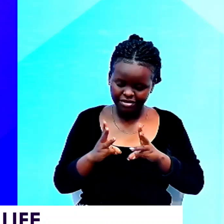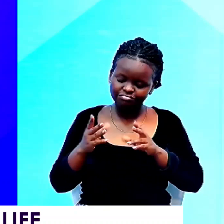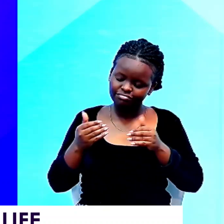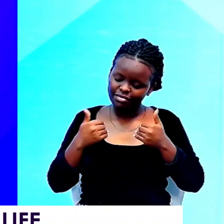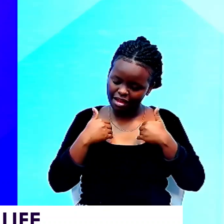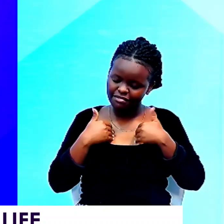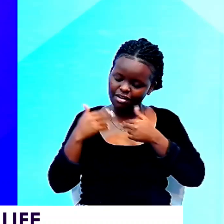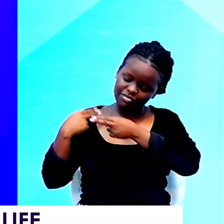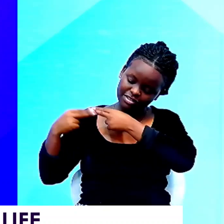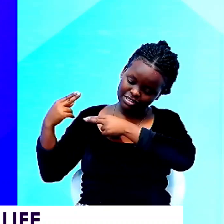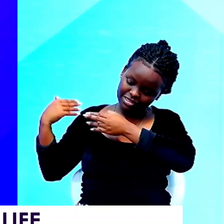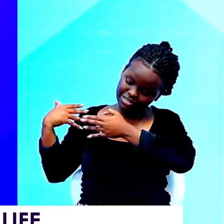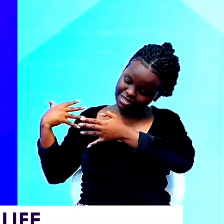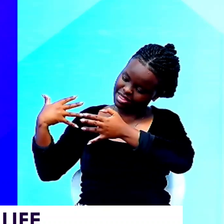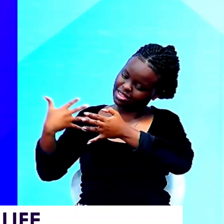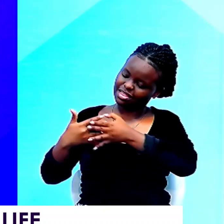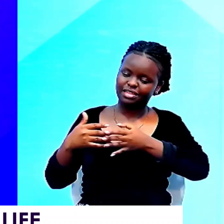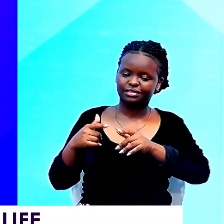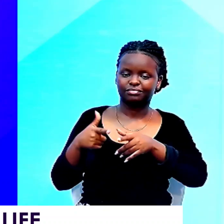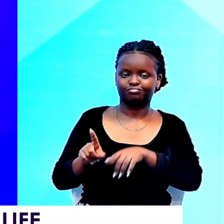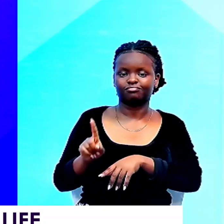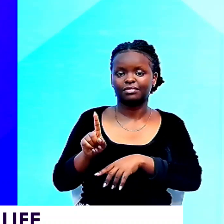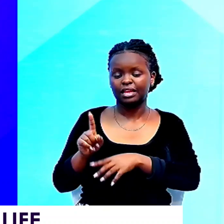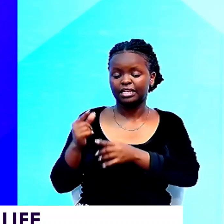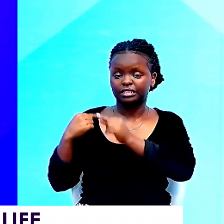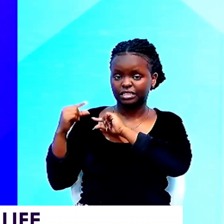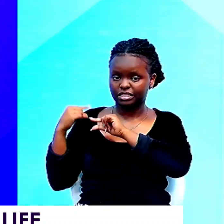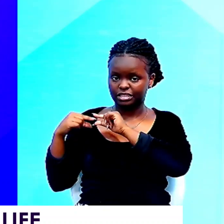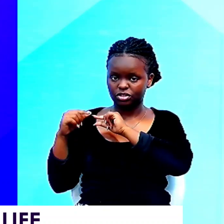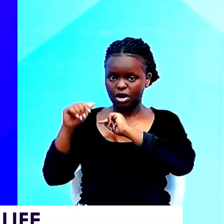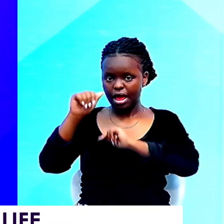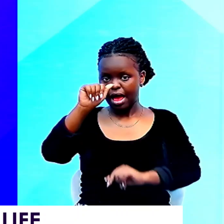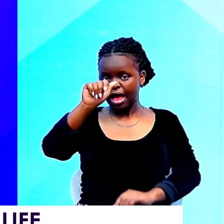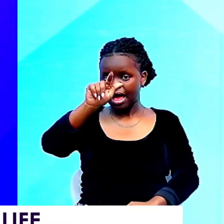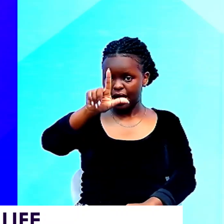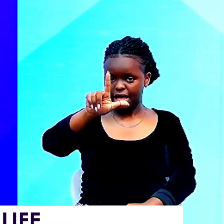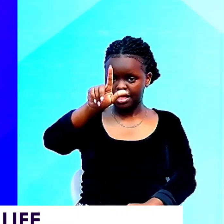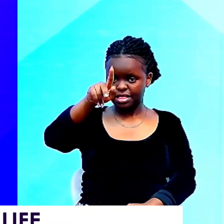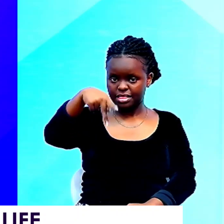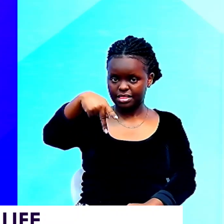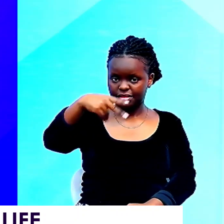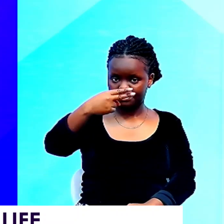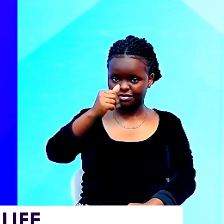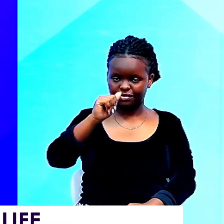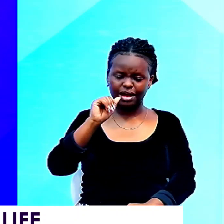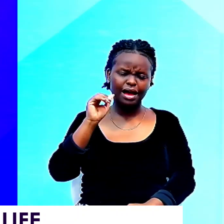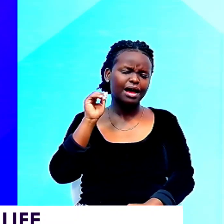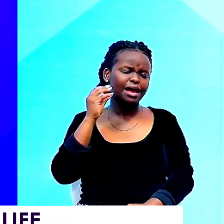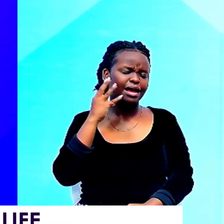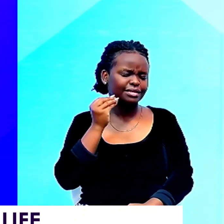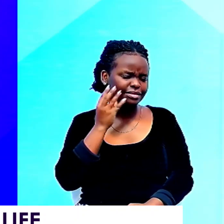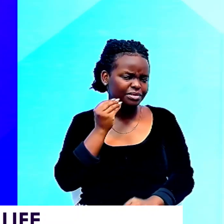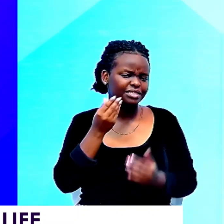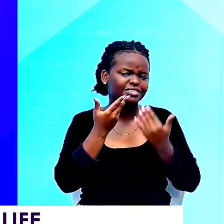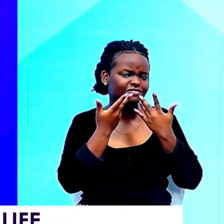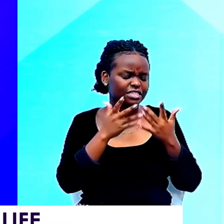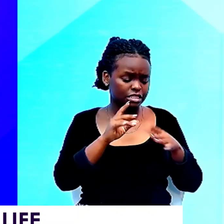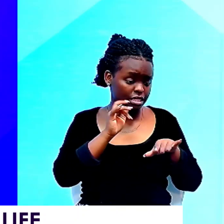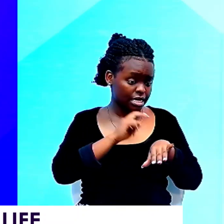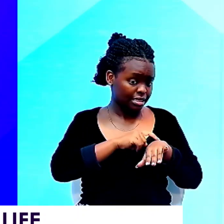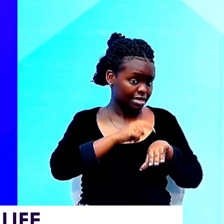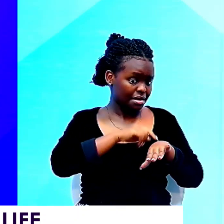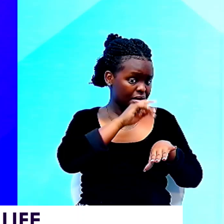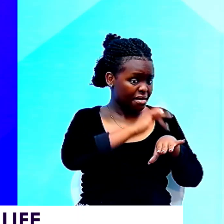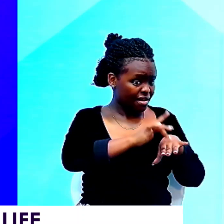But what you must understand is that the alpha generation is already seeing, they are experiencing. So when you affect any